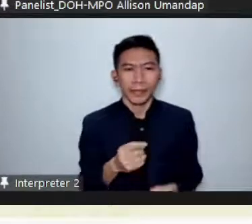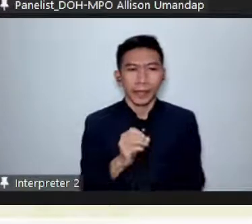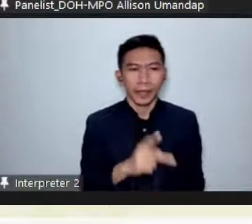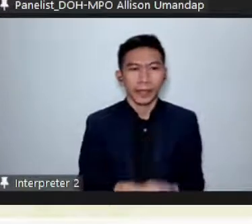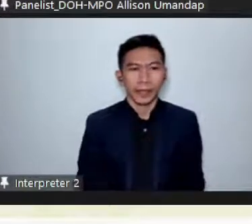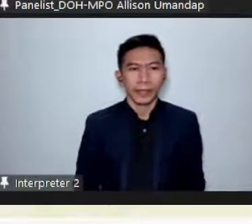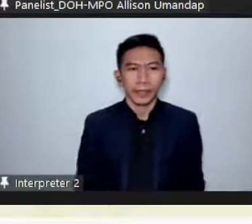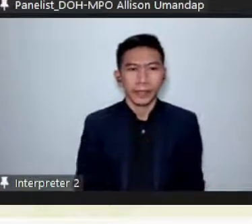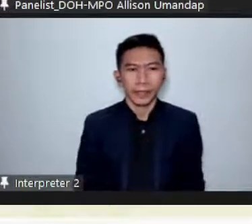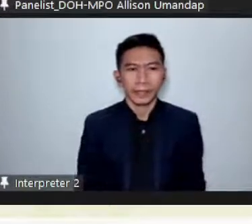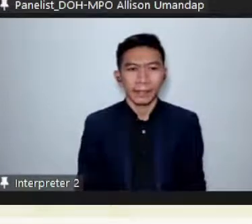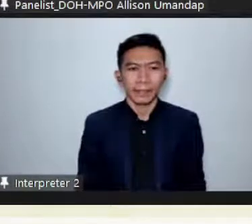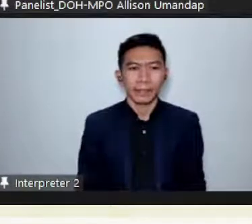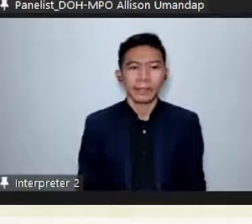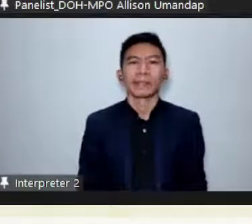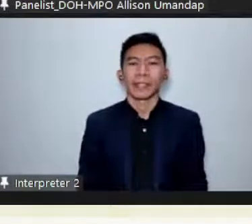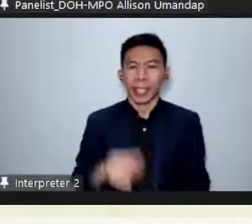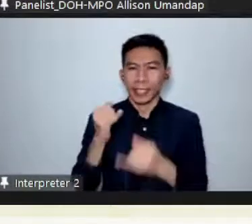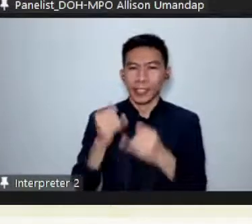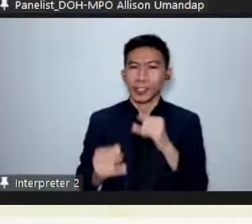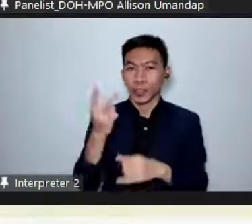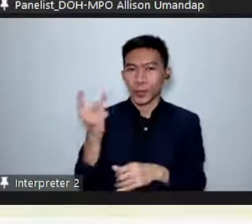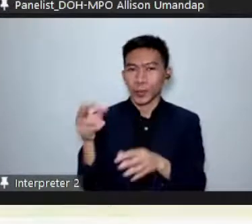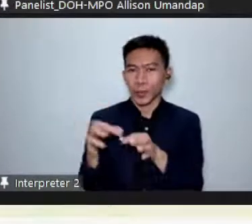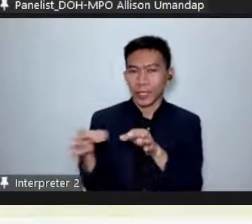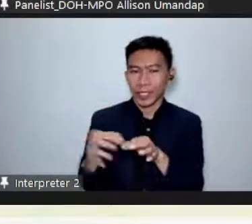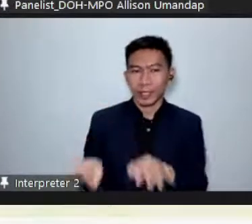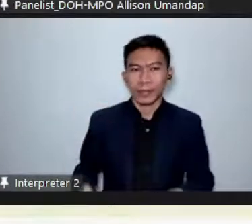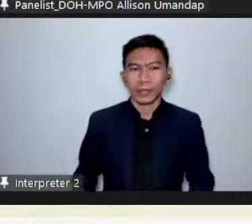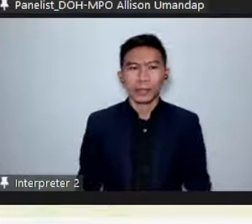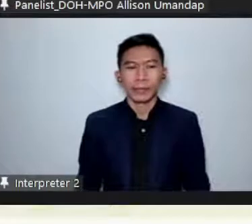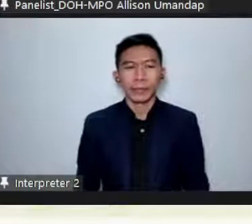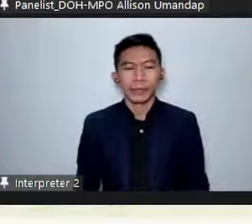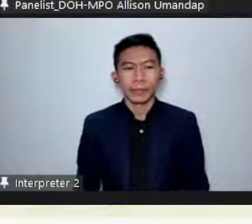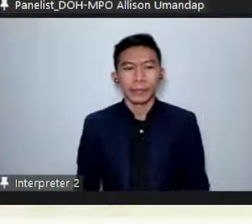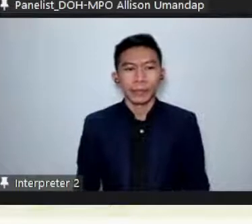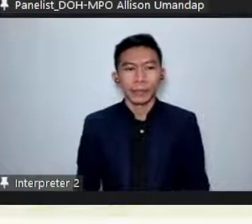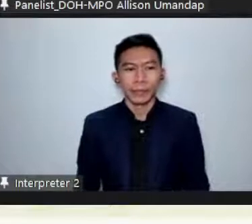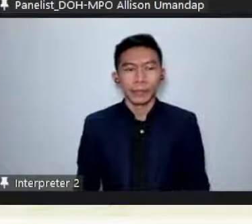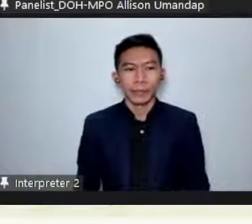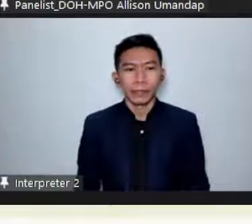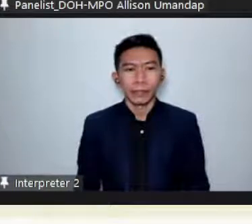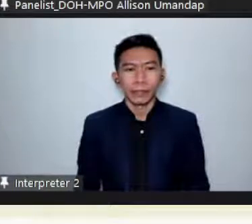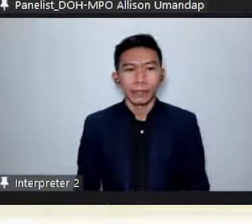two sentences po. Okay, so I said something like,